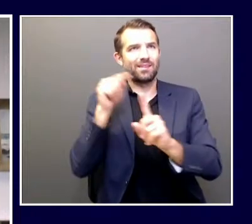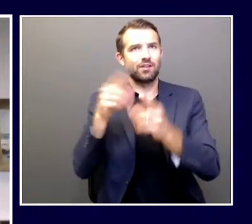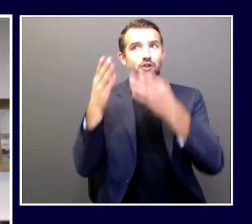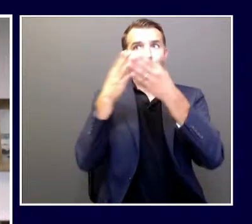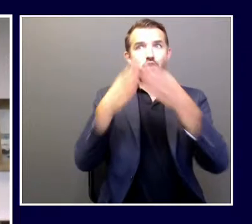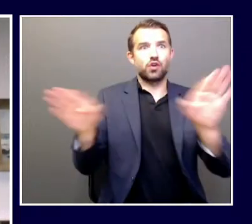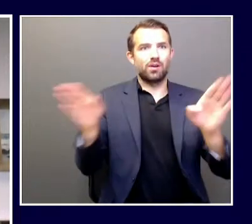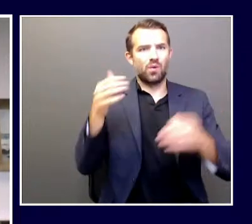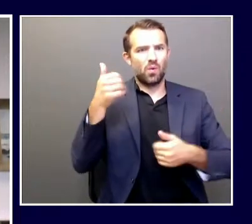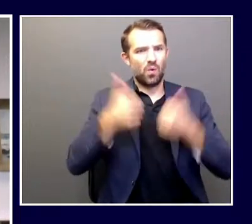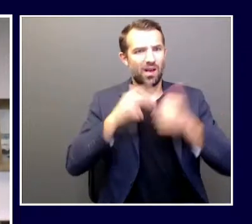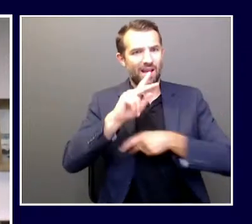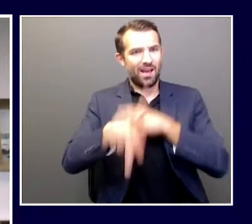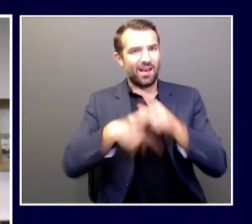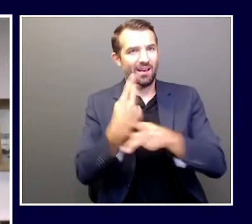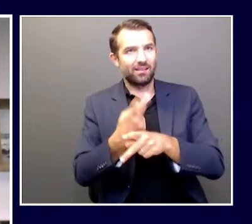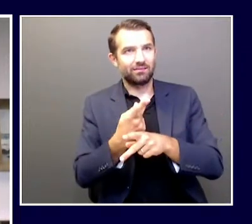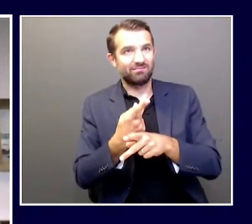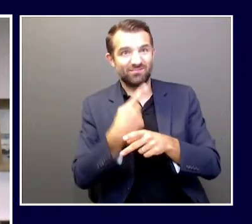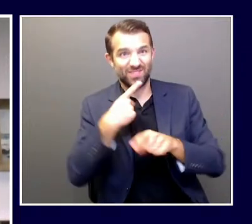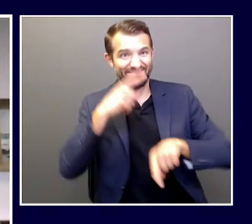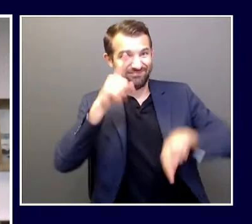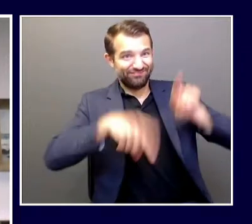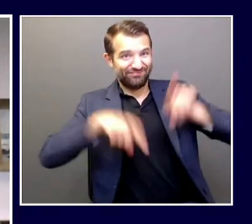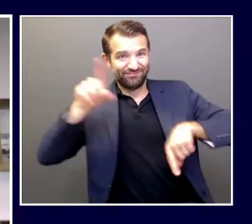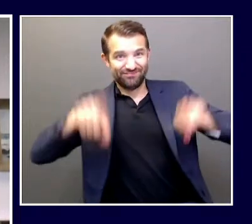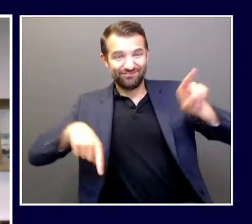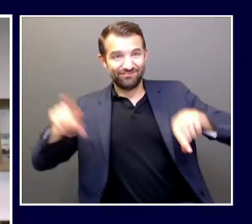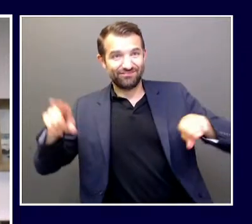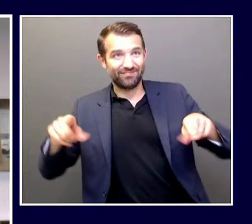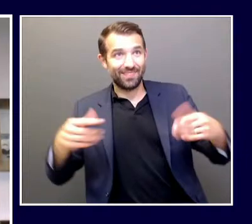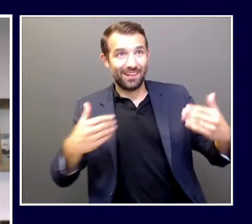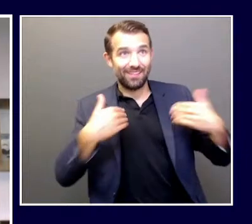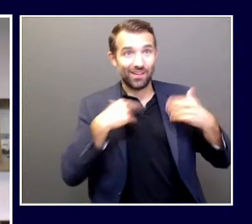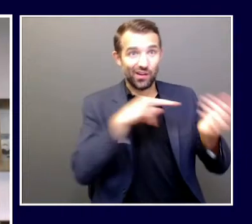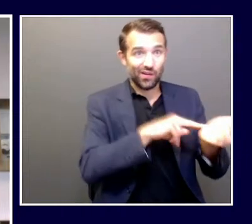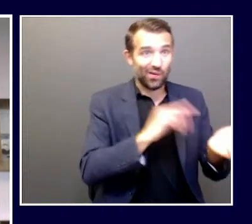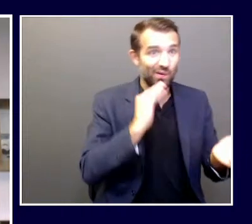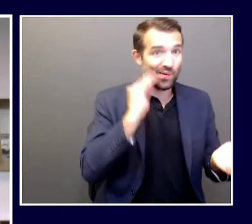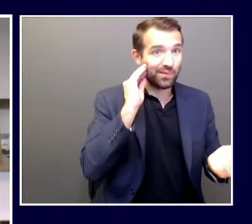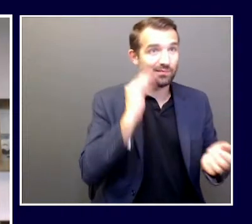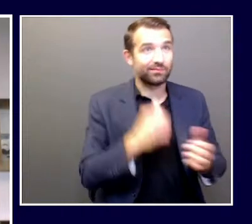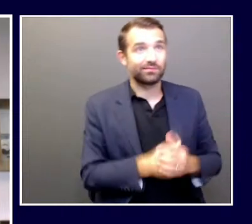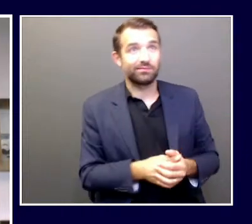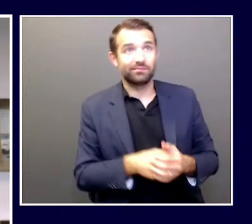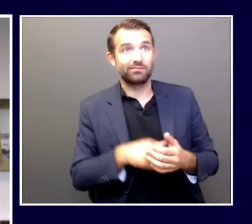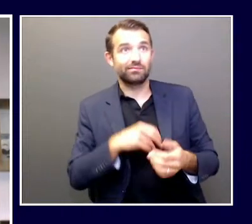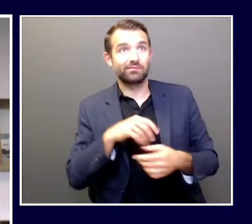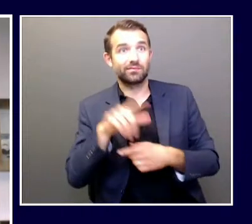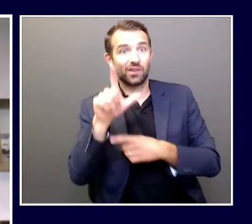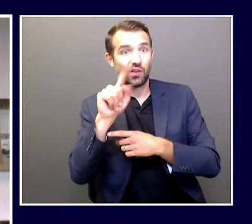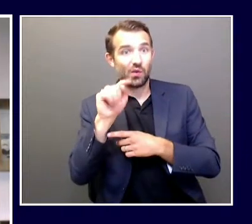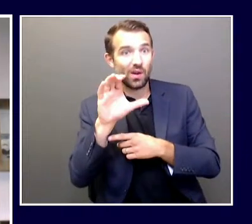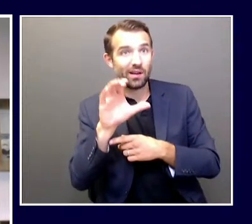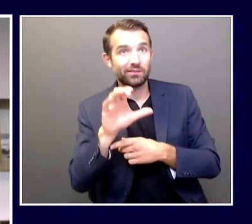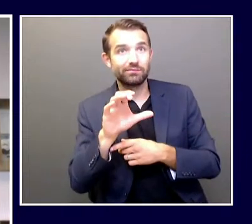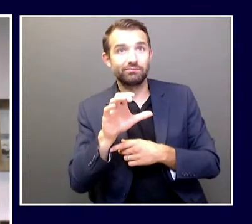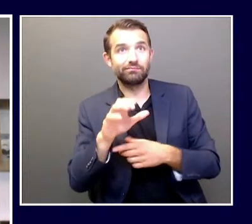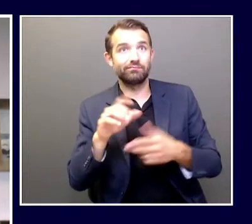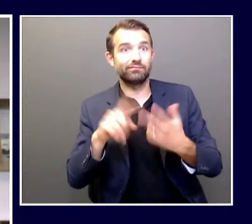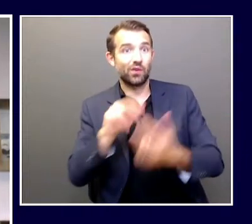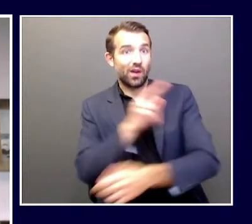healthcare facilities at a nursing home, at a healthcare facility, at long-term care, at 2 hospitals, and at 1 group